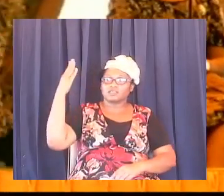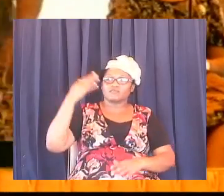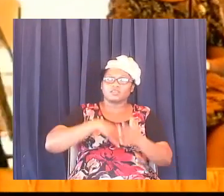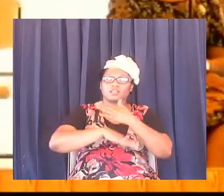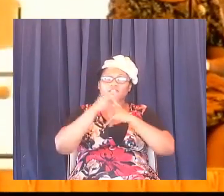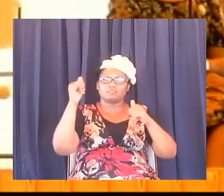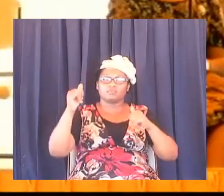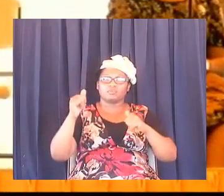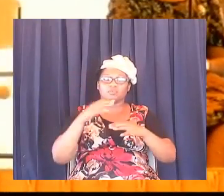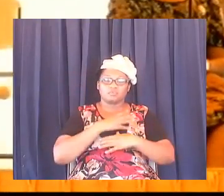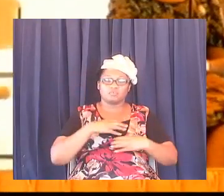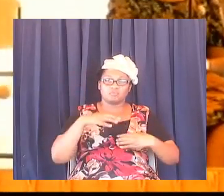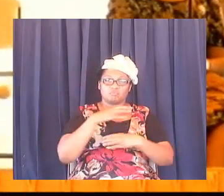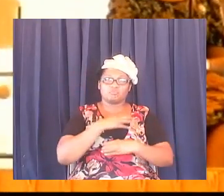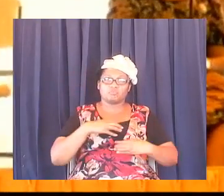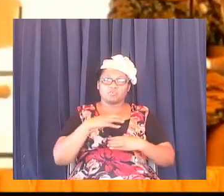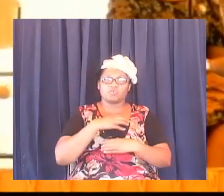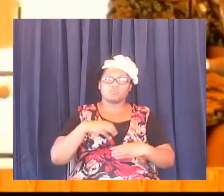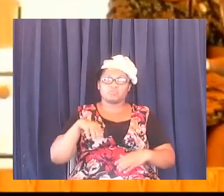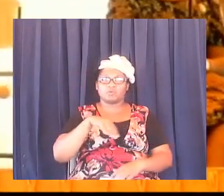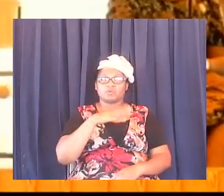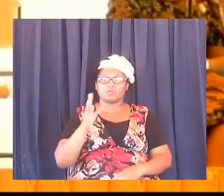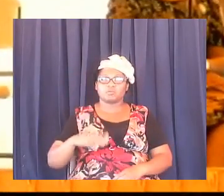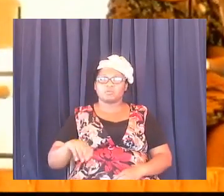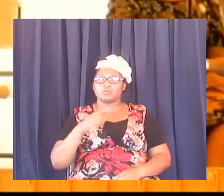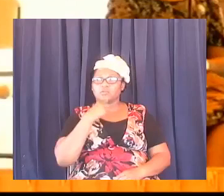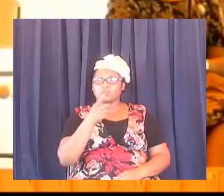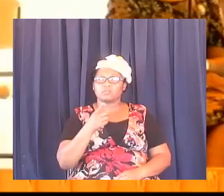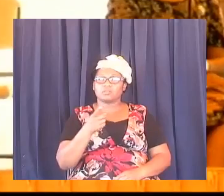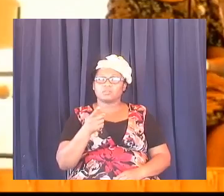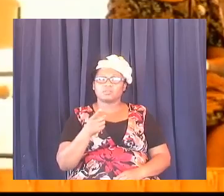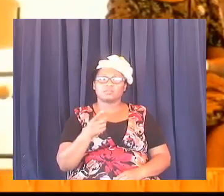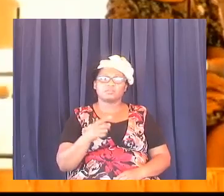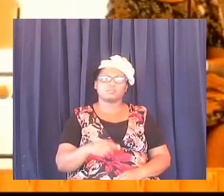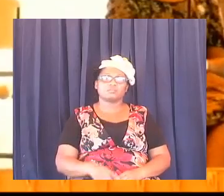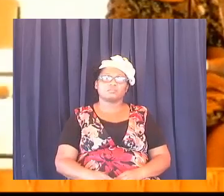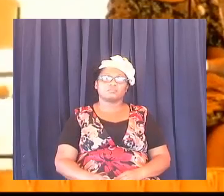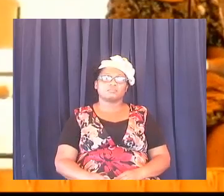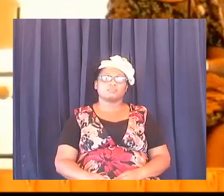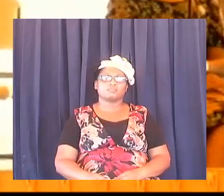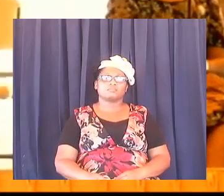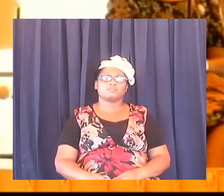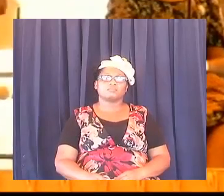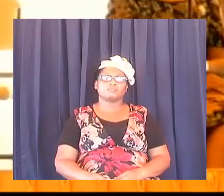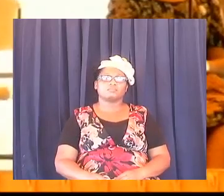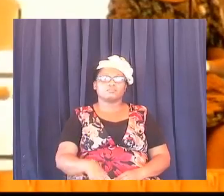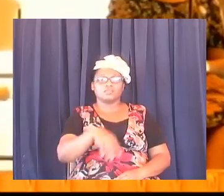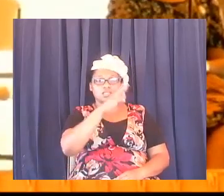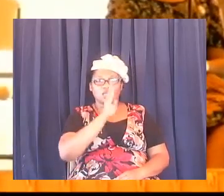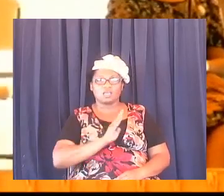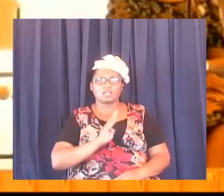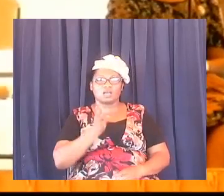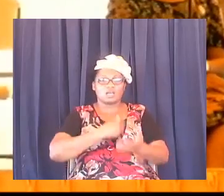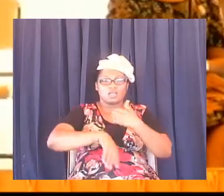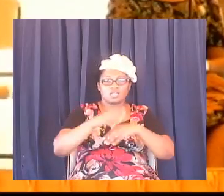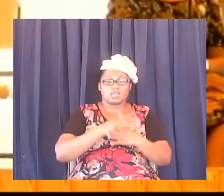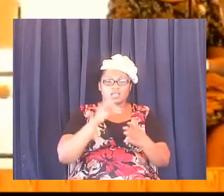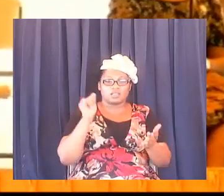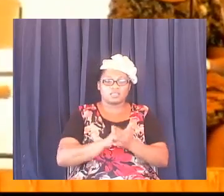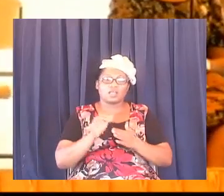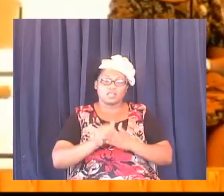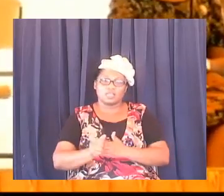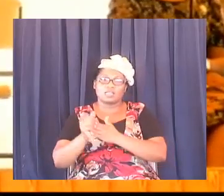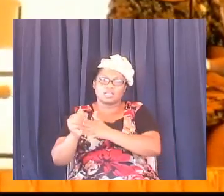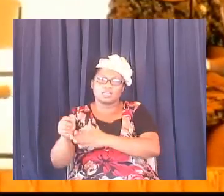repine, content with whatever lot I see, still this God hand that lead me. Sometimes you're